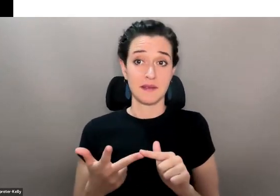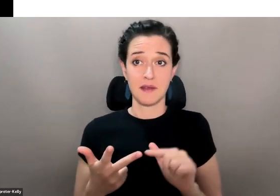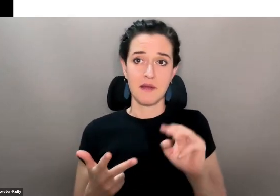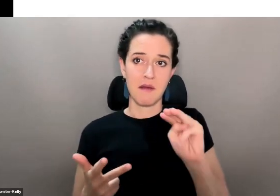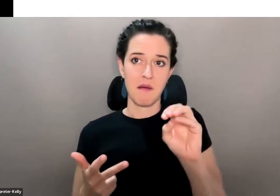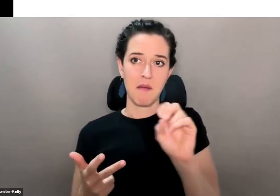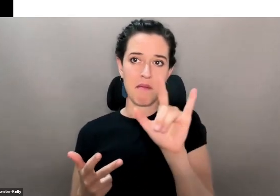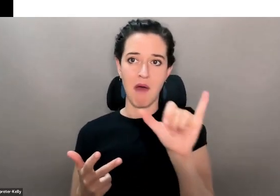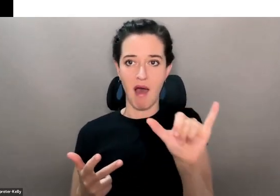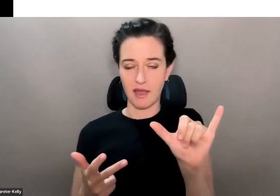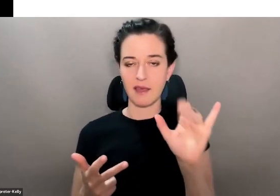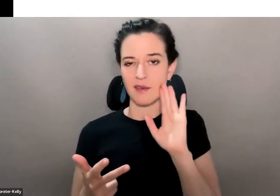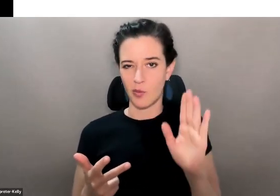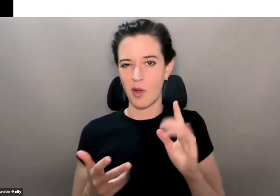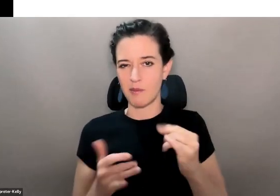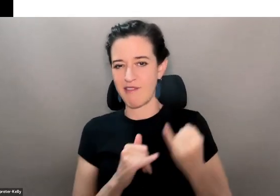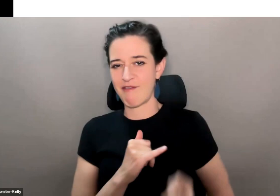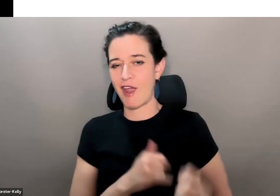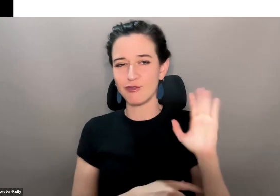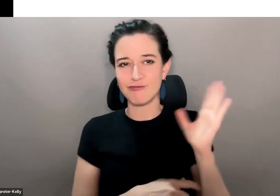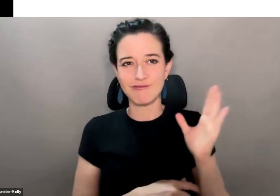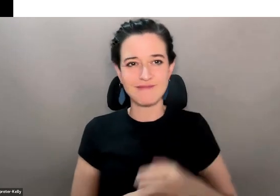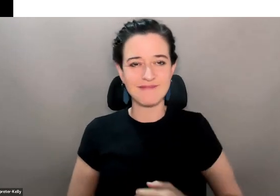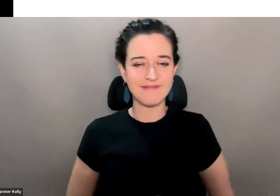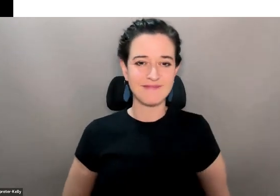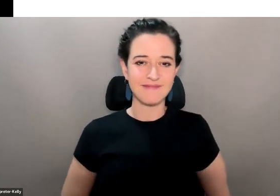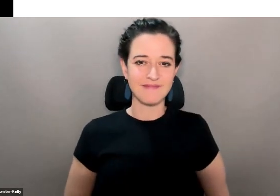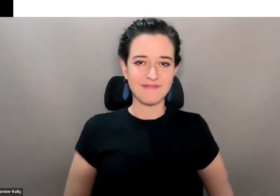the final rule in more detail. Melanie?